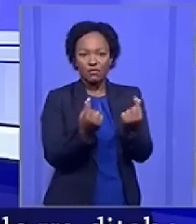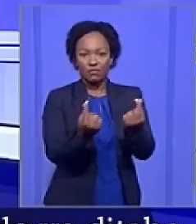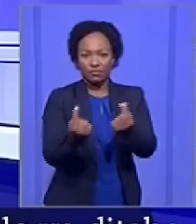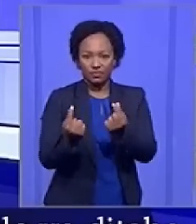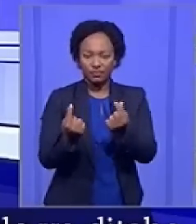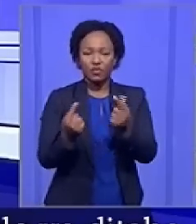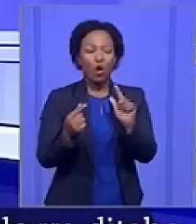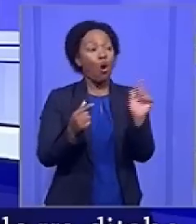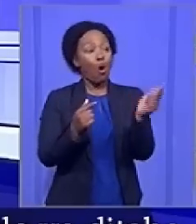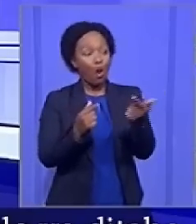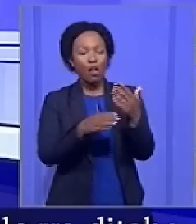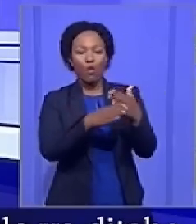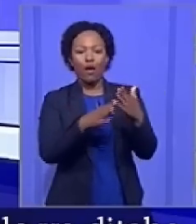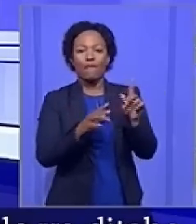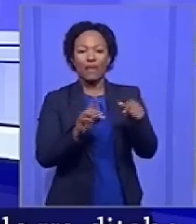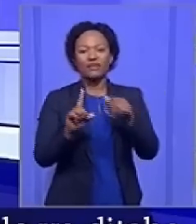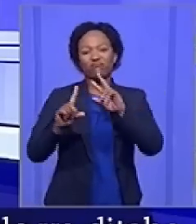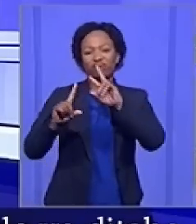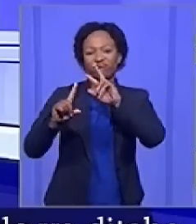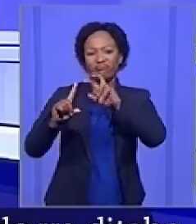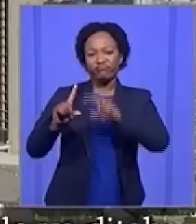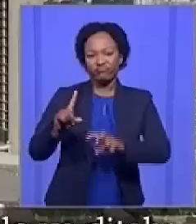ke basebetsi bohle.